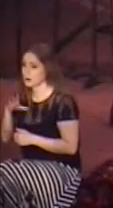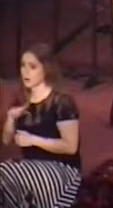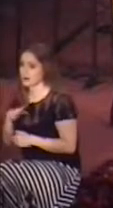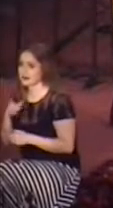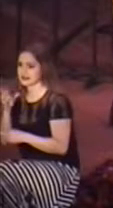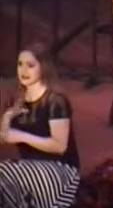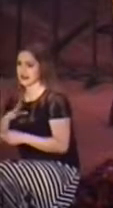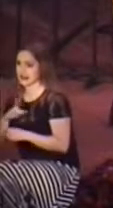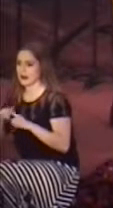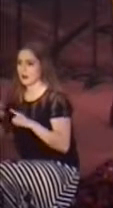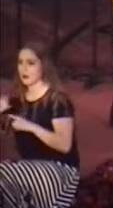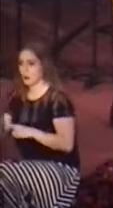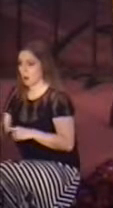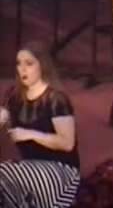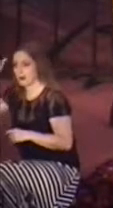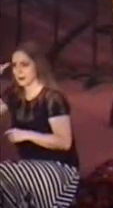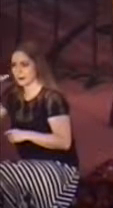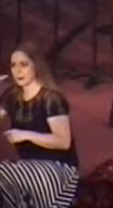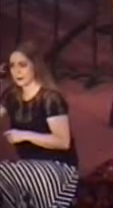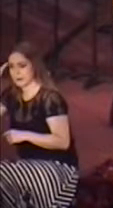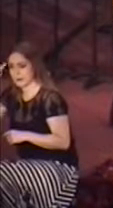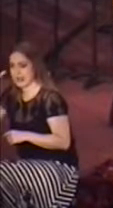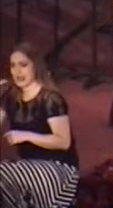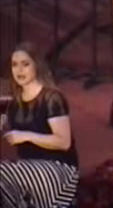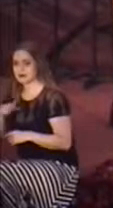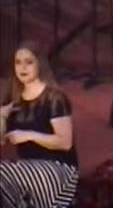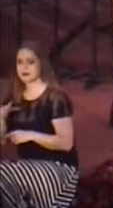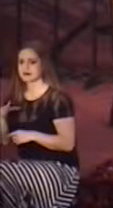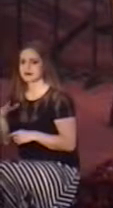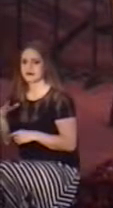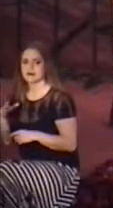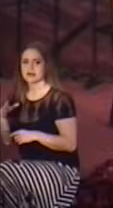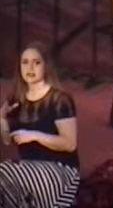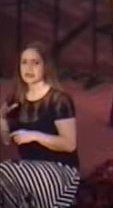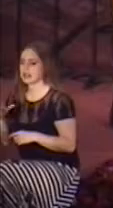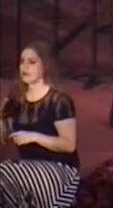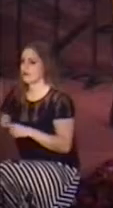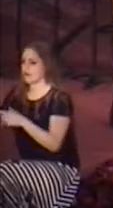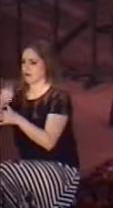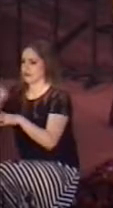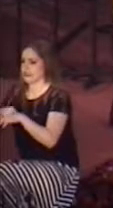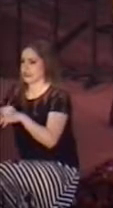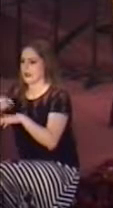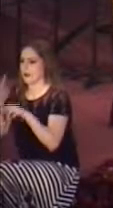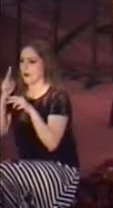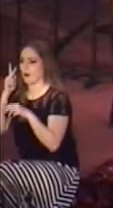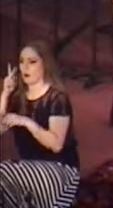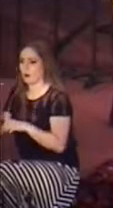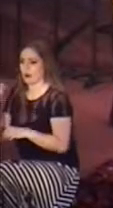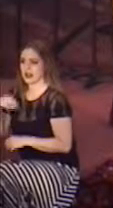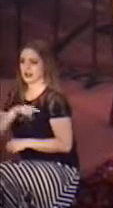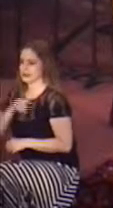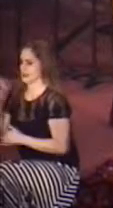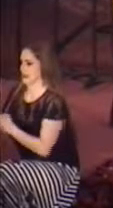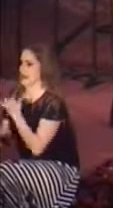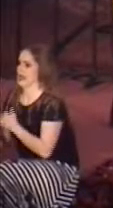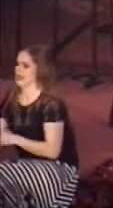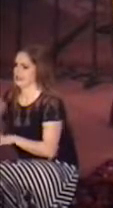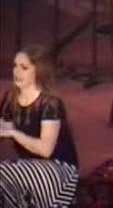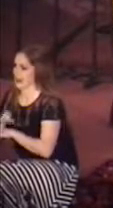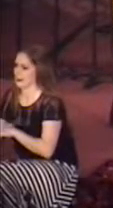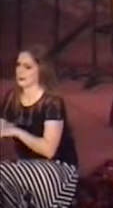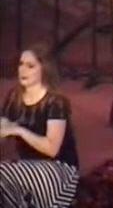fact, this guy was studying for the priesthood, and the first time he watched us, he said that was the last time. He didn't watch us anymore. So we were fond of the girls, but the one